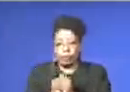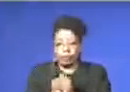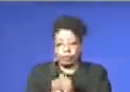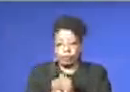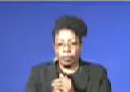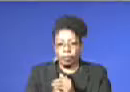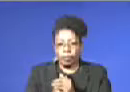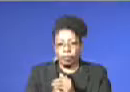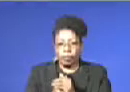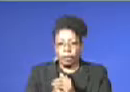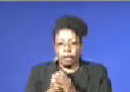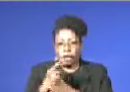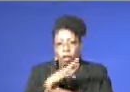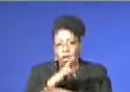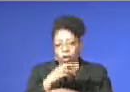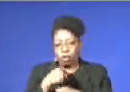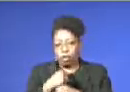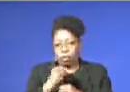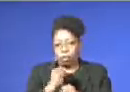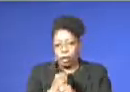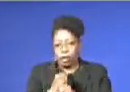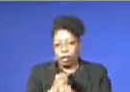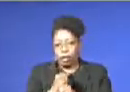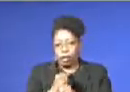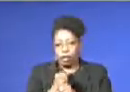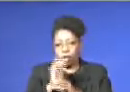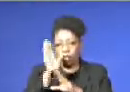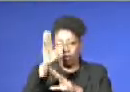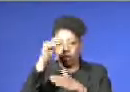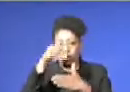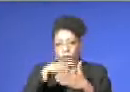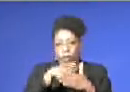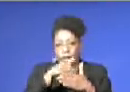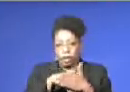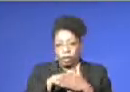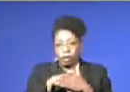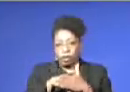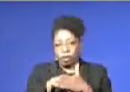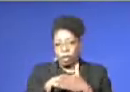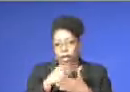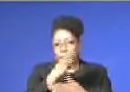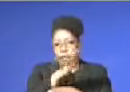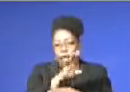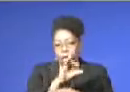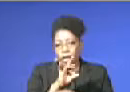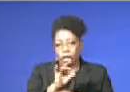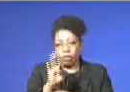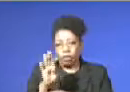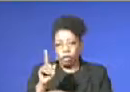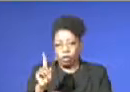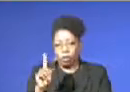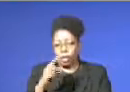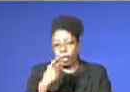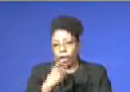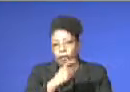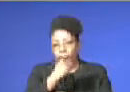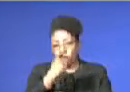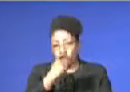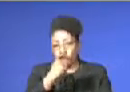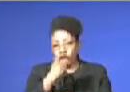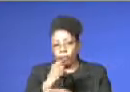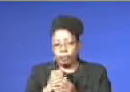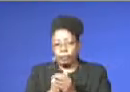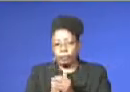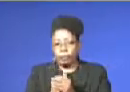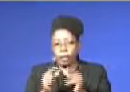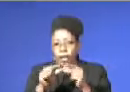presence, but the Rattlers would make their free throws down the stretch to escape with the 48-41 victory and hand the